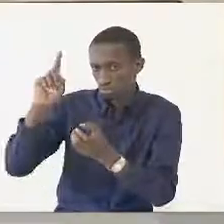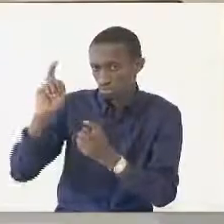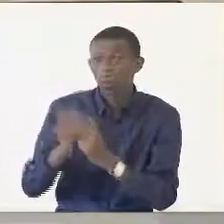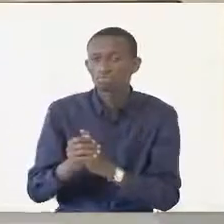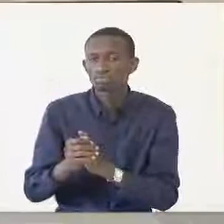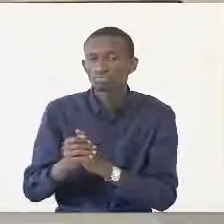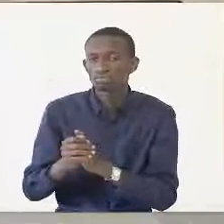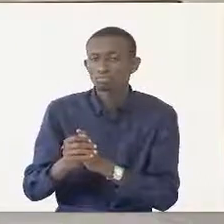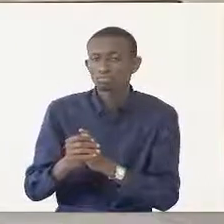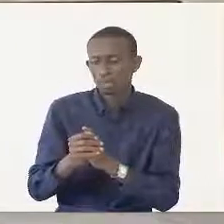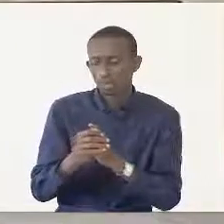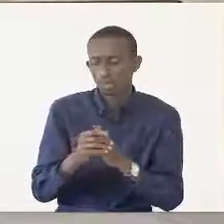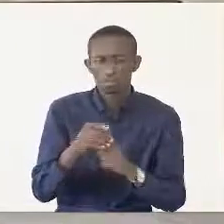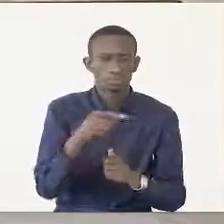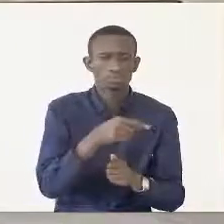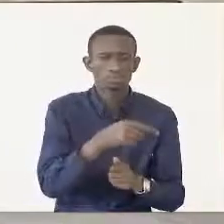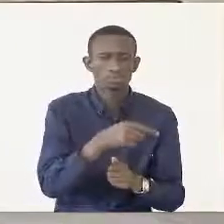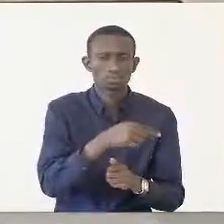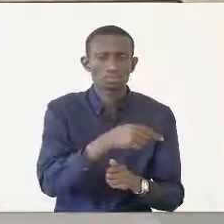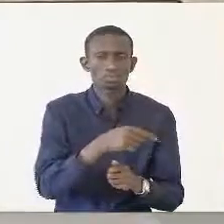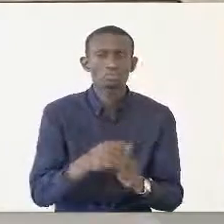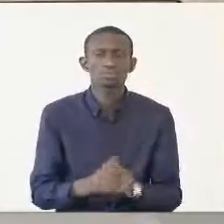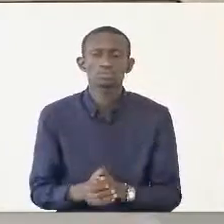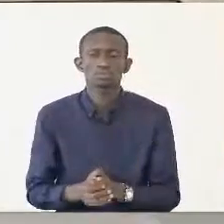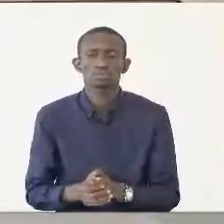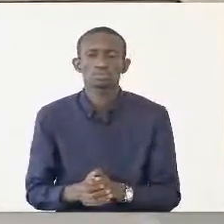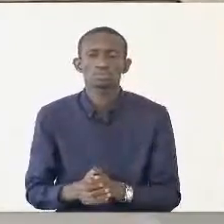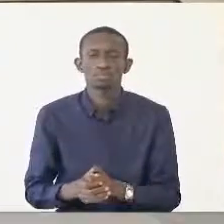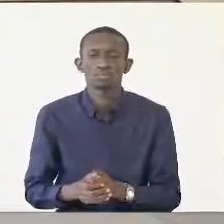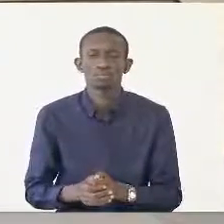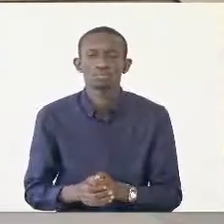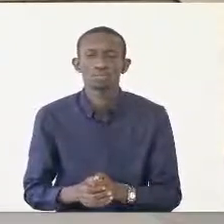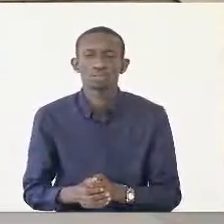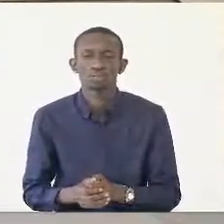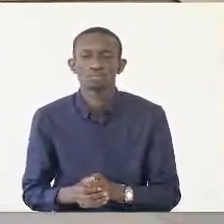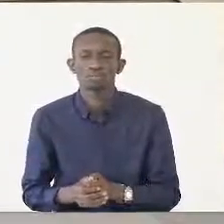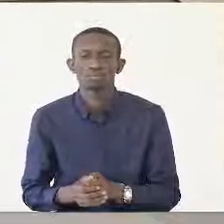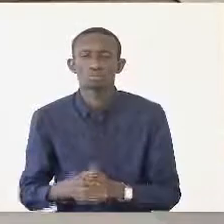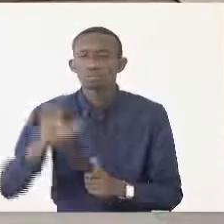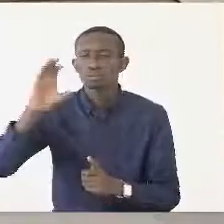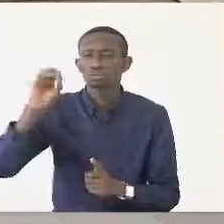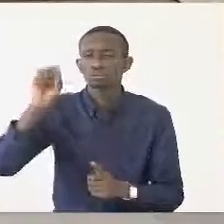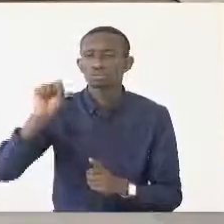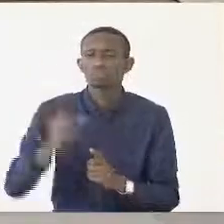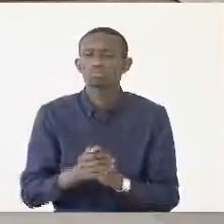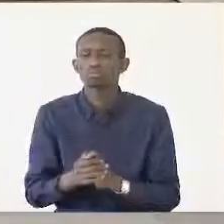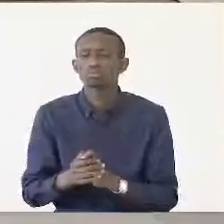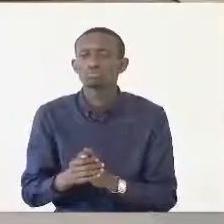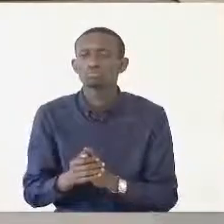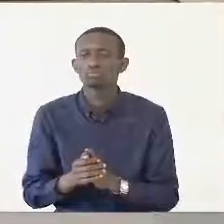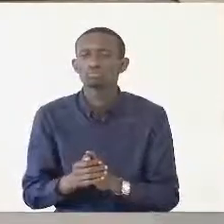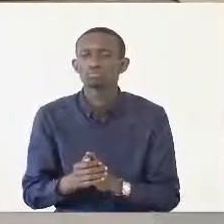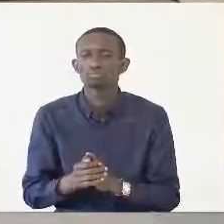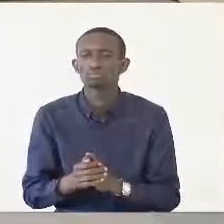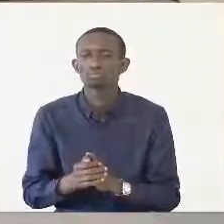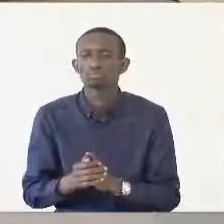down here, and this is where we have the speed of the white. Cosine theta, so that is